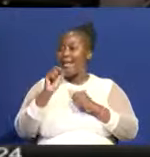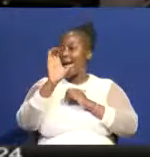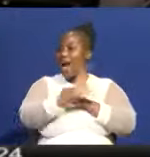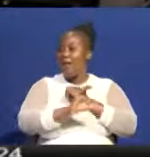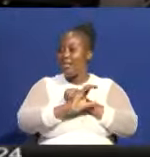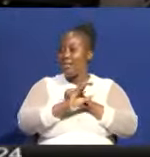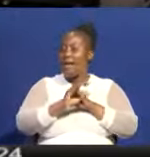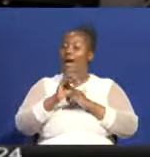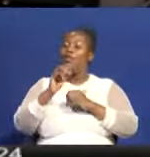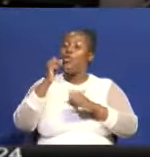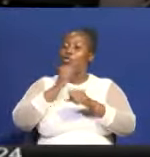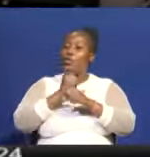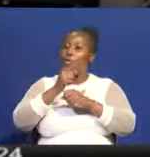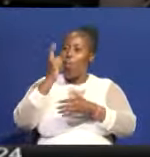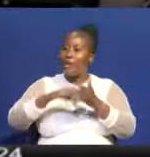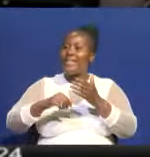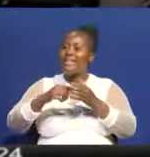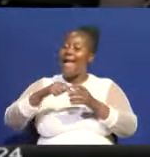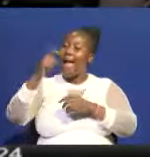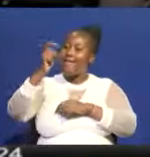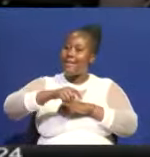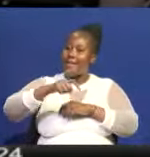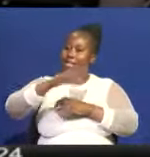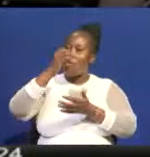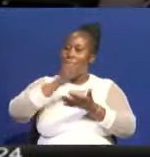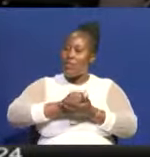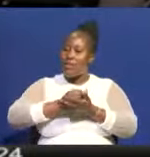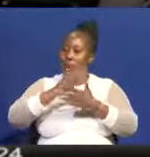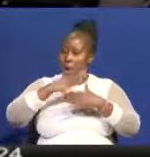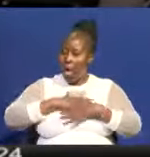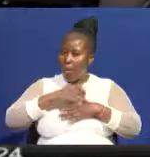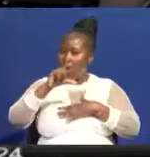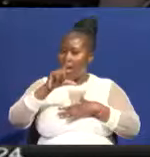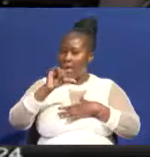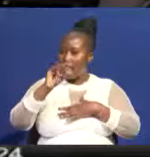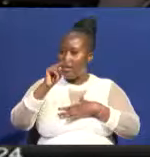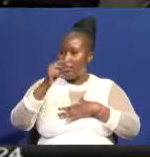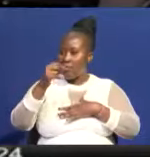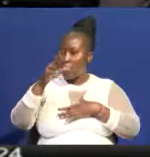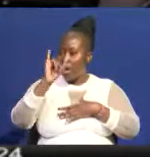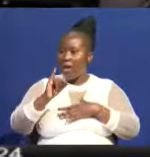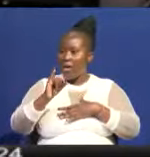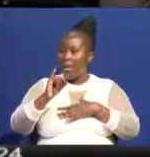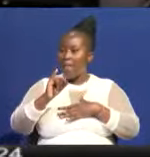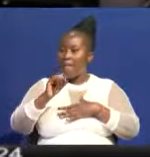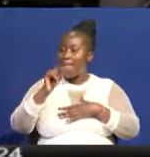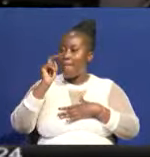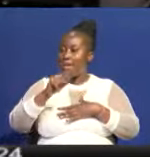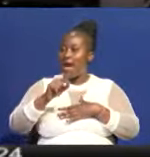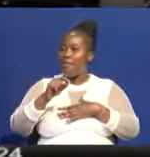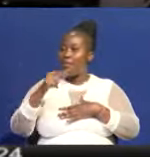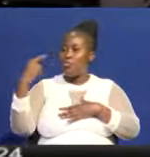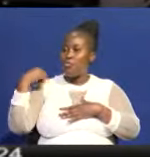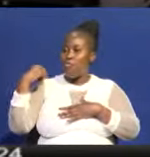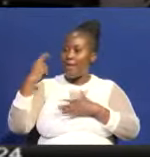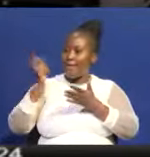doing what is necessary. Honorable Linturi by now should have actually voluntarily resigned.